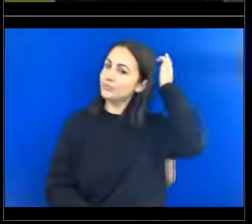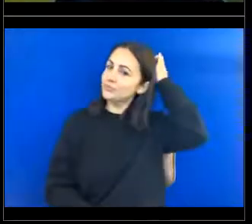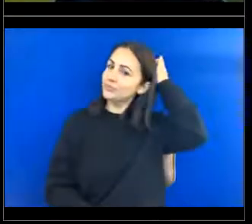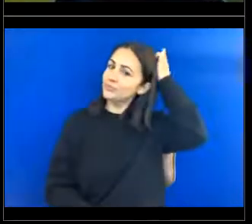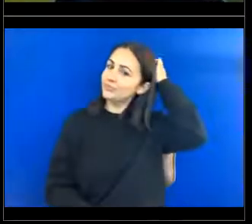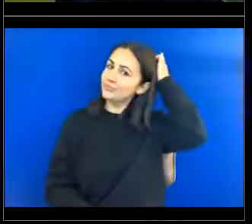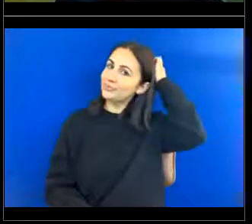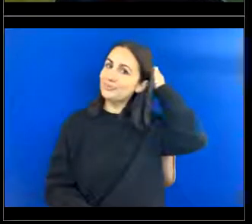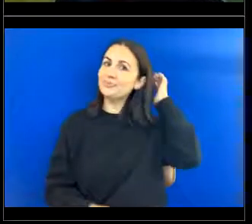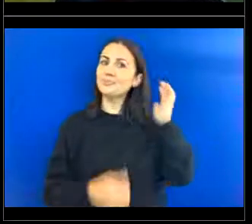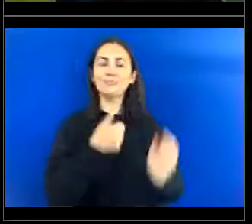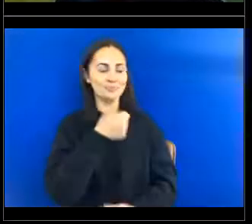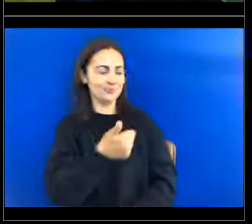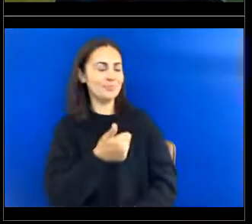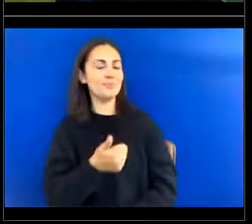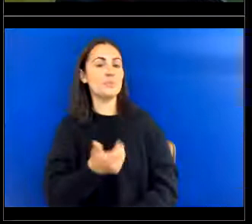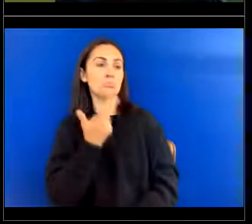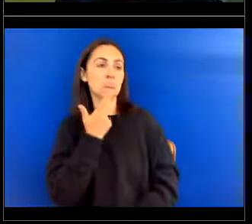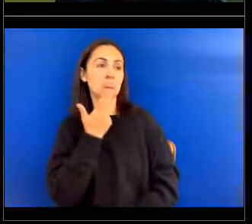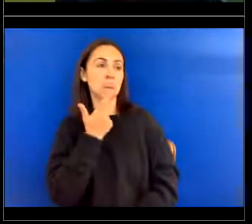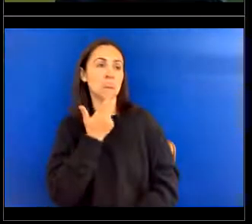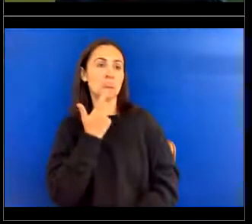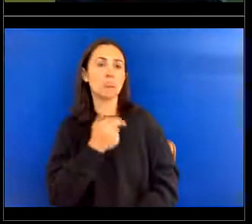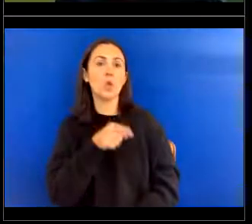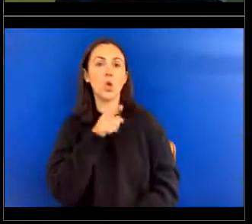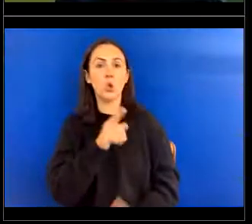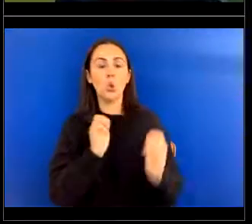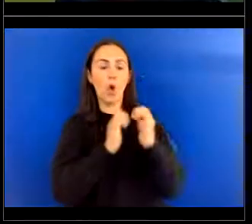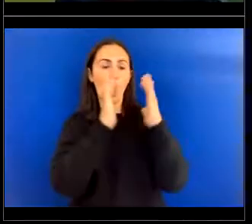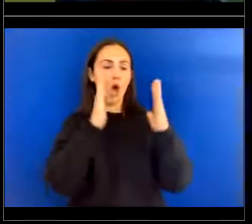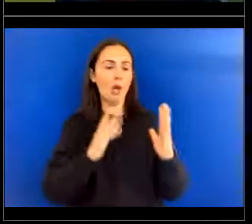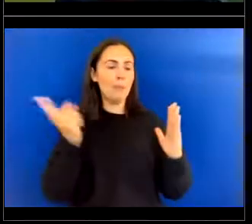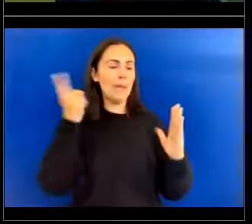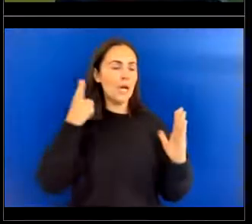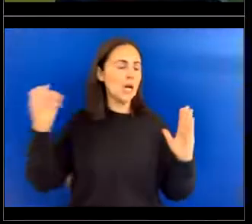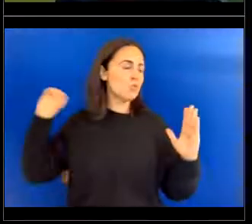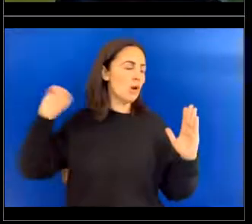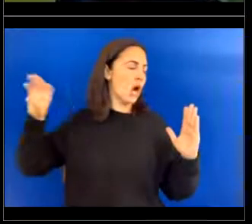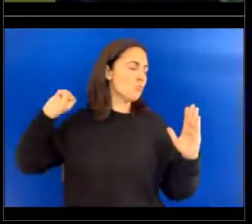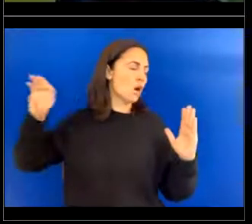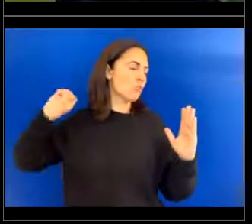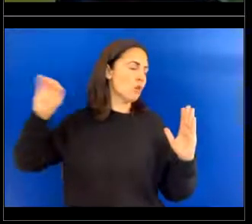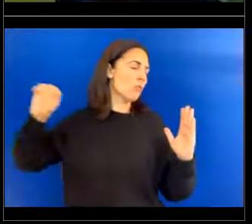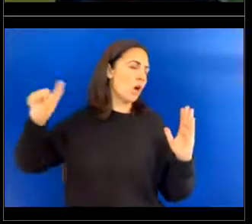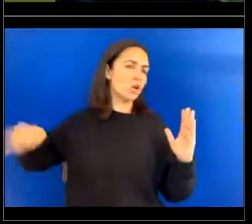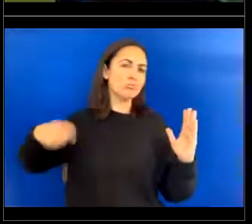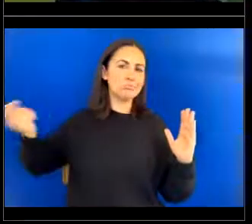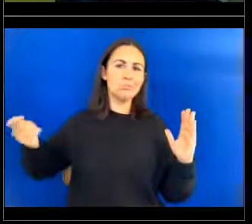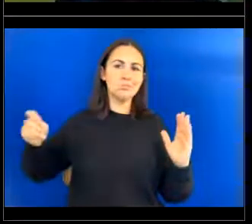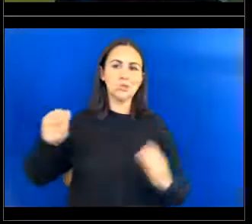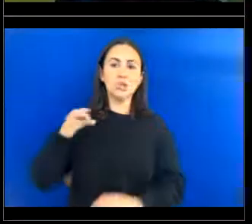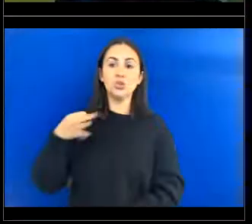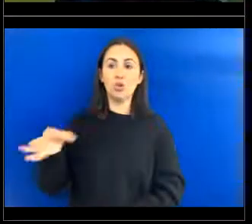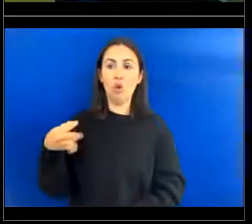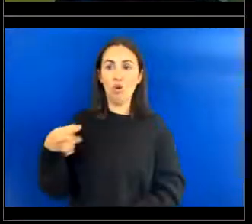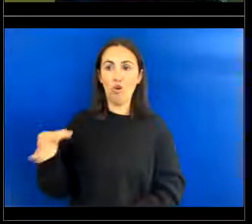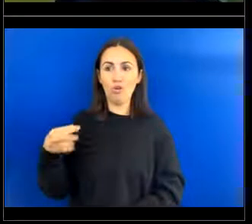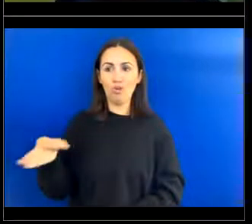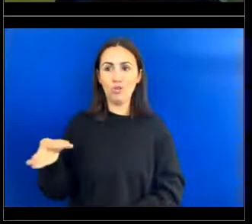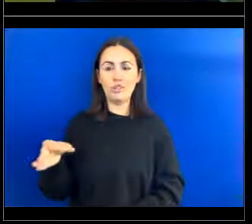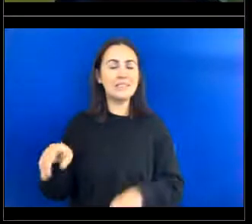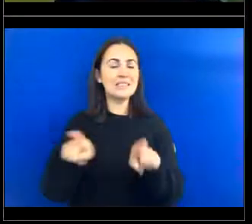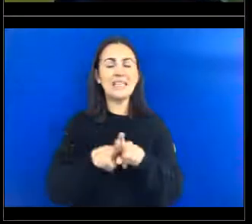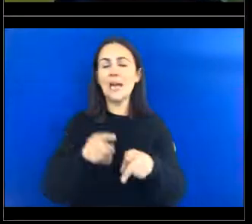So if you are experiencing an issue with noise from a neighbour's dog, as with other disputes